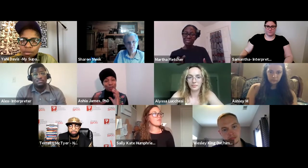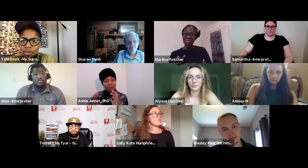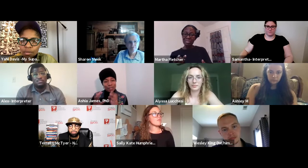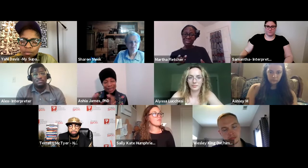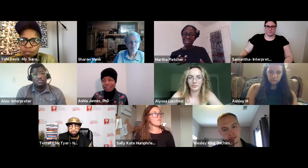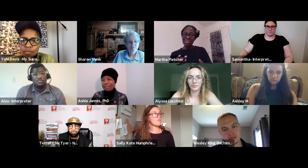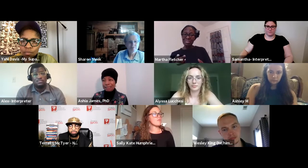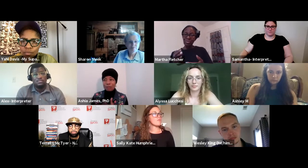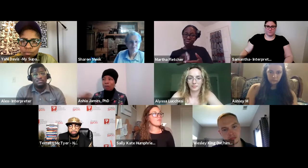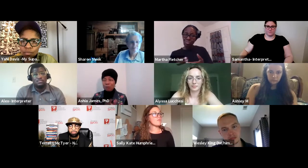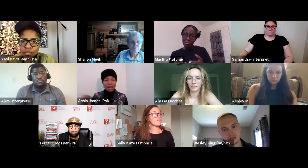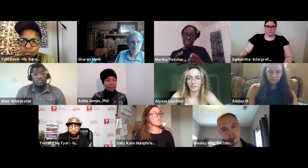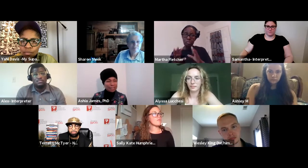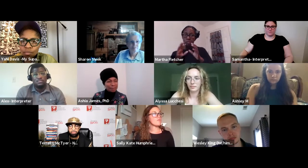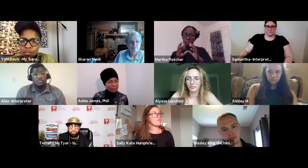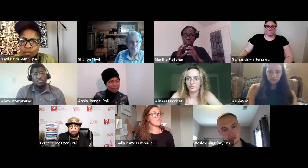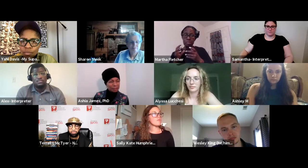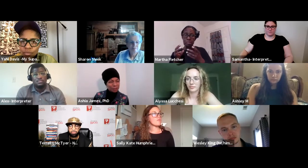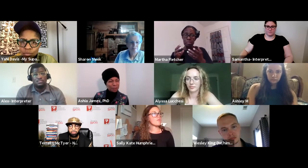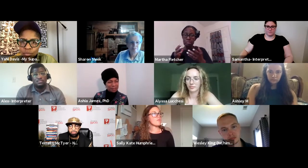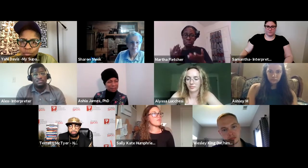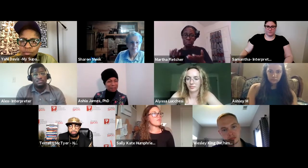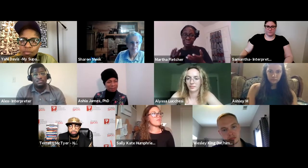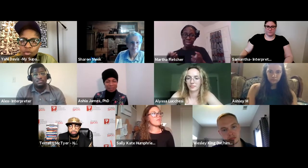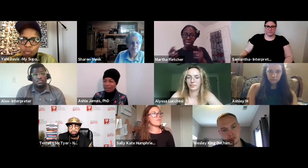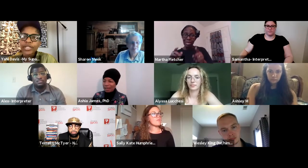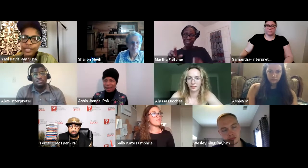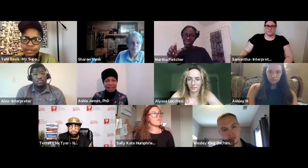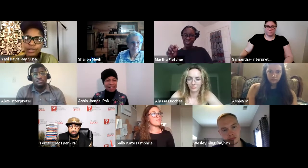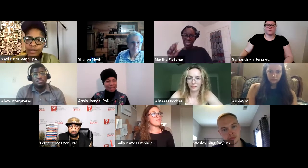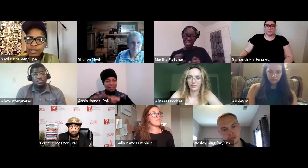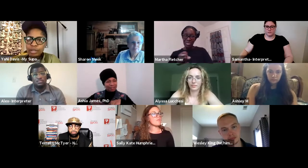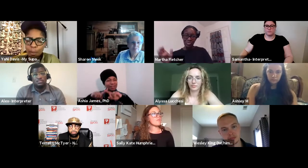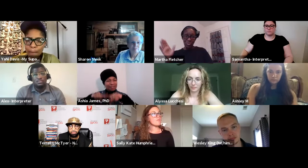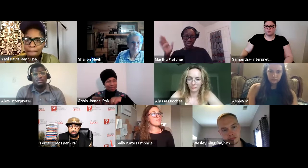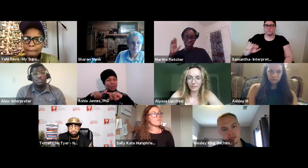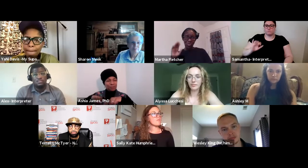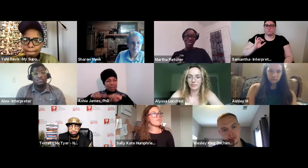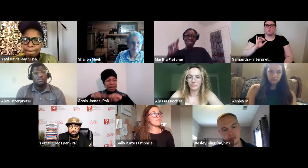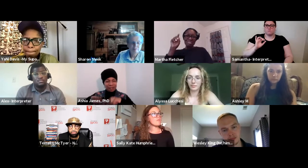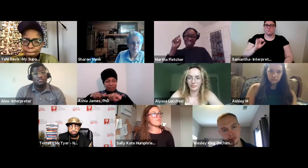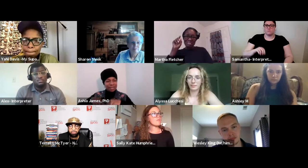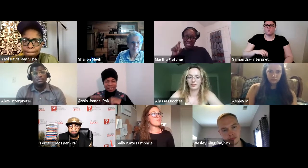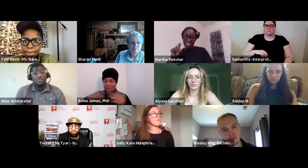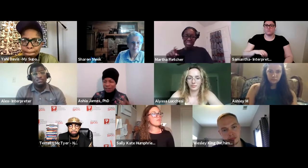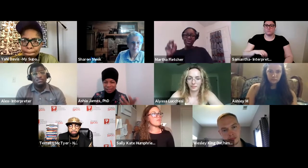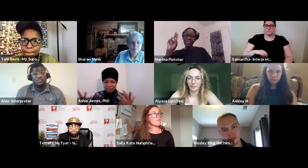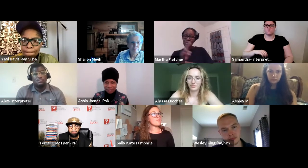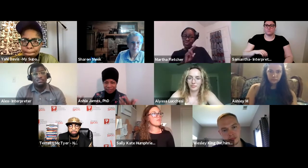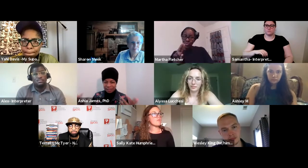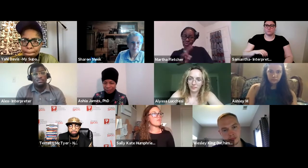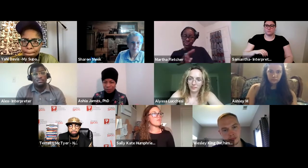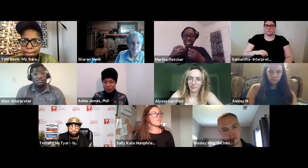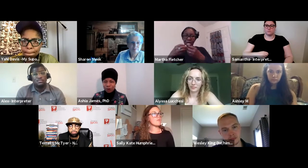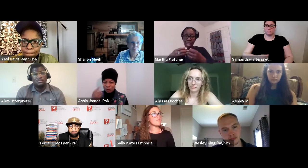part of communication until I want to say maybe about 20 years ago. And I had to really rely on it because I lost the